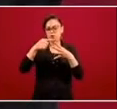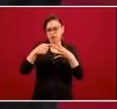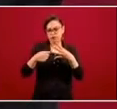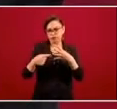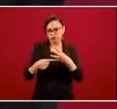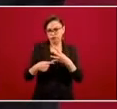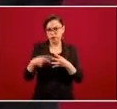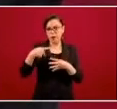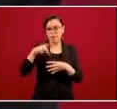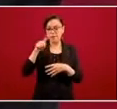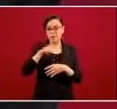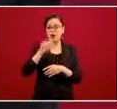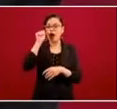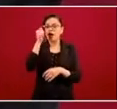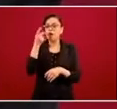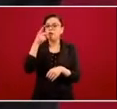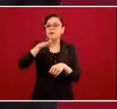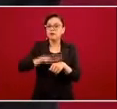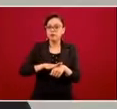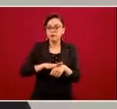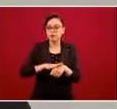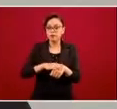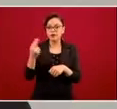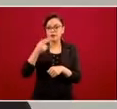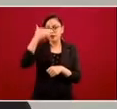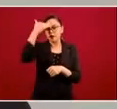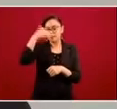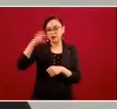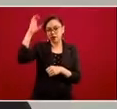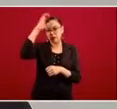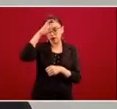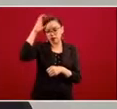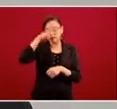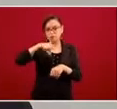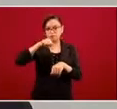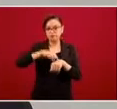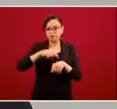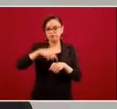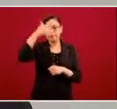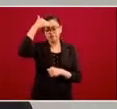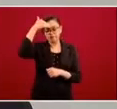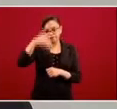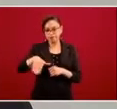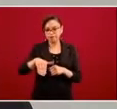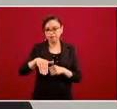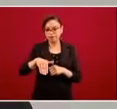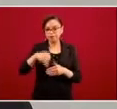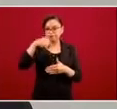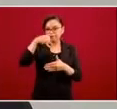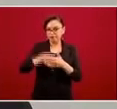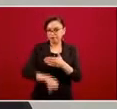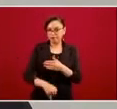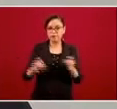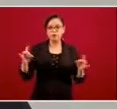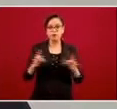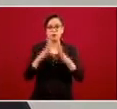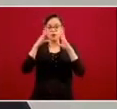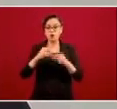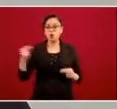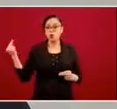does not exclusively consist in bioethical principles. It also has